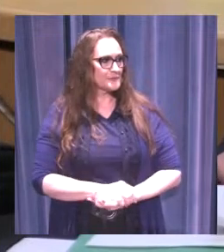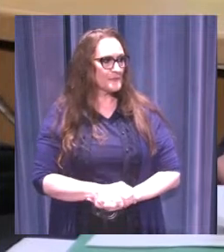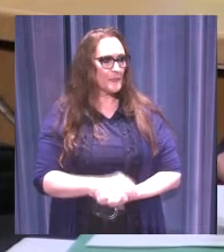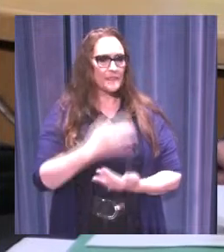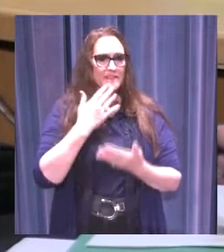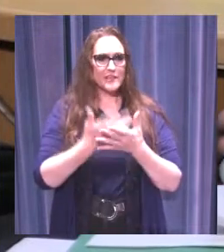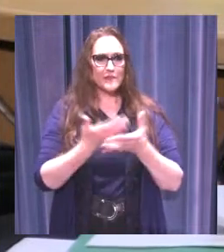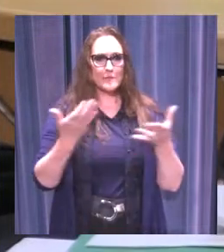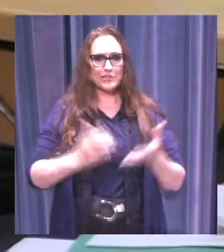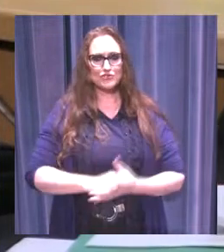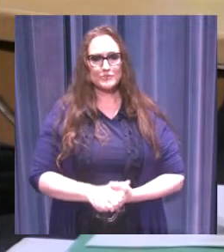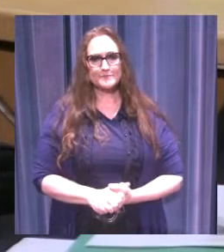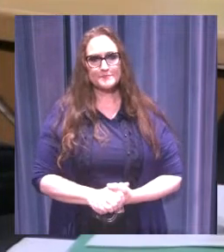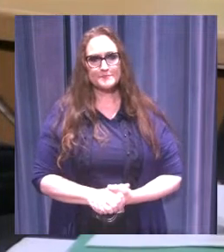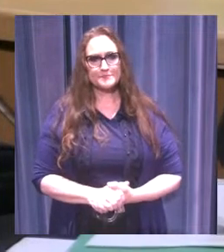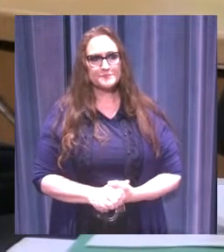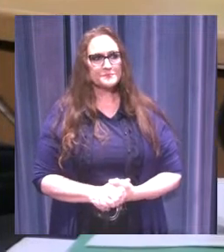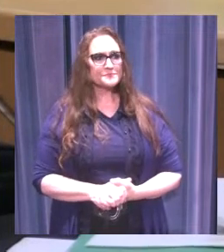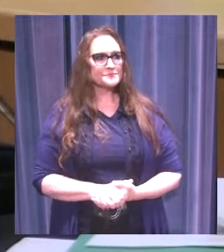Thank you very much.